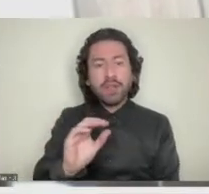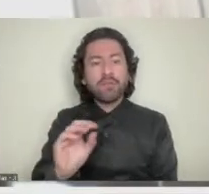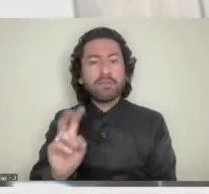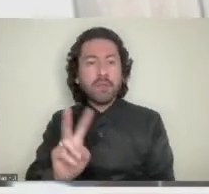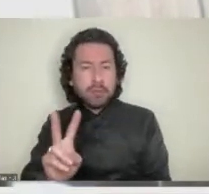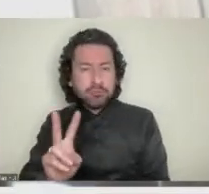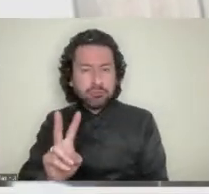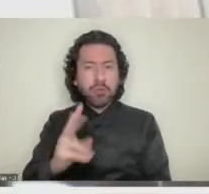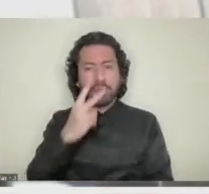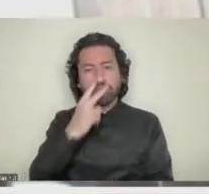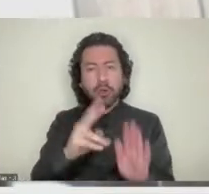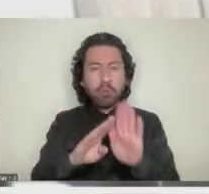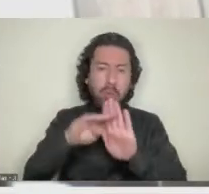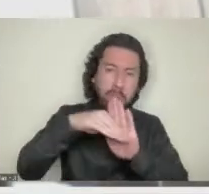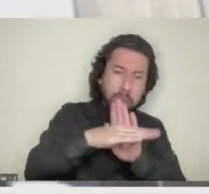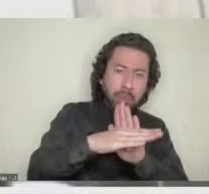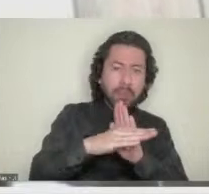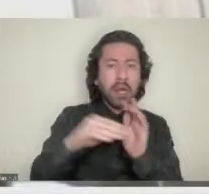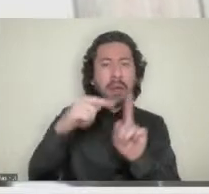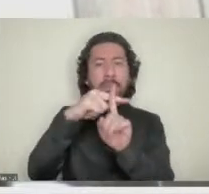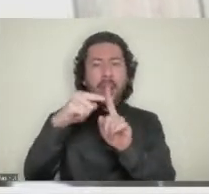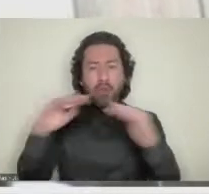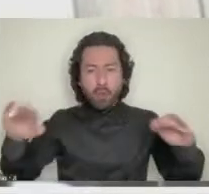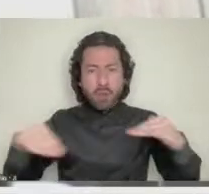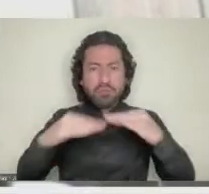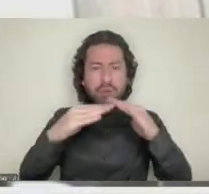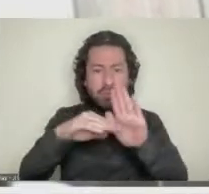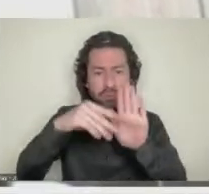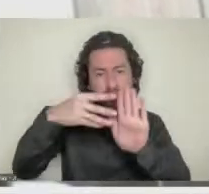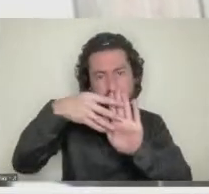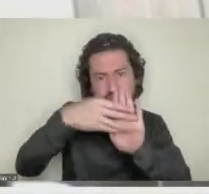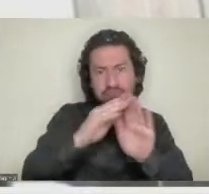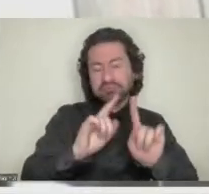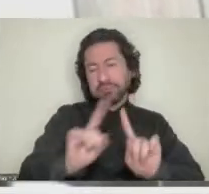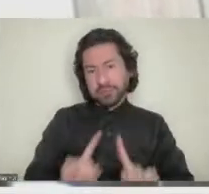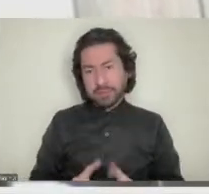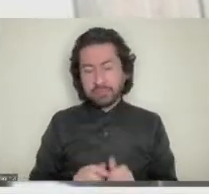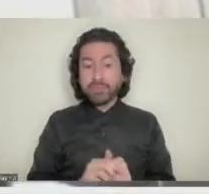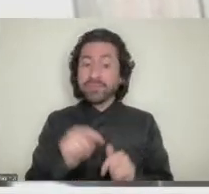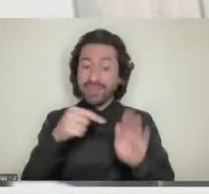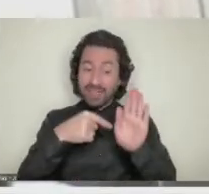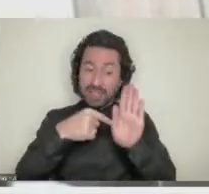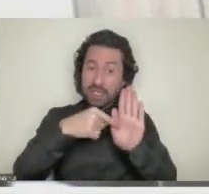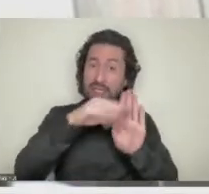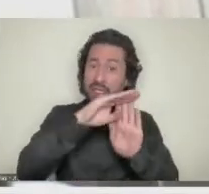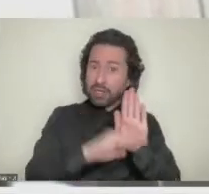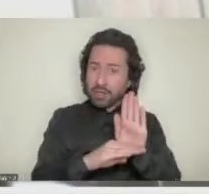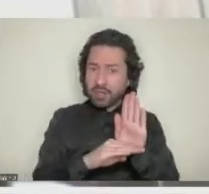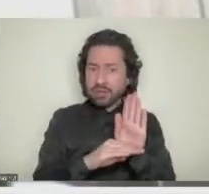Variation coefficient or quotient is the standard deviation divided by the average.